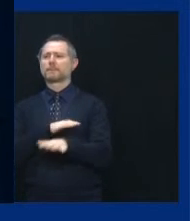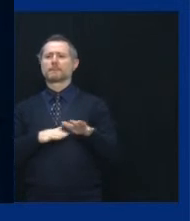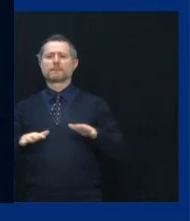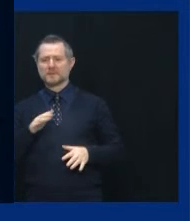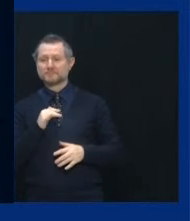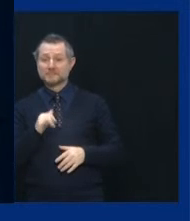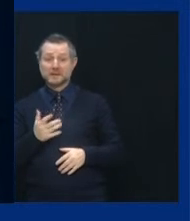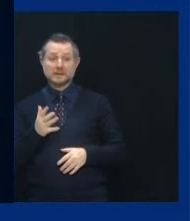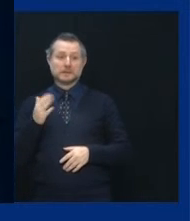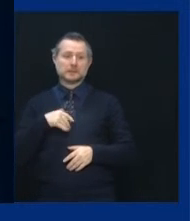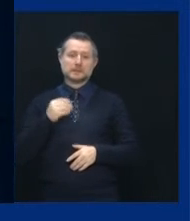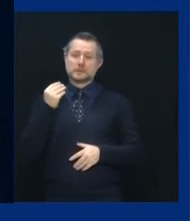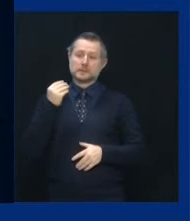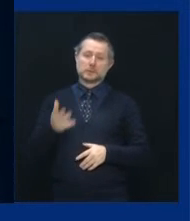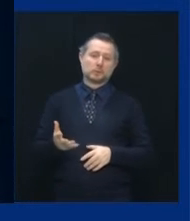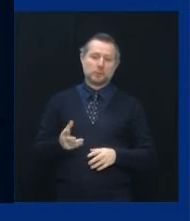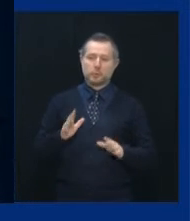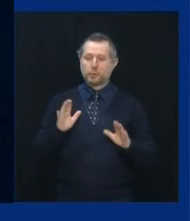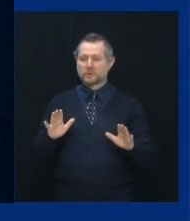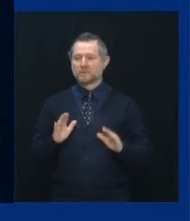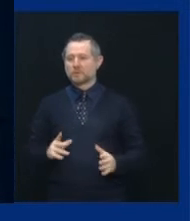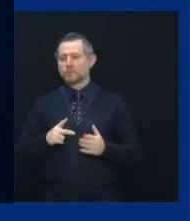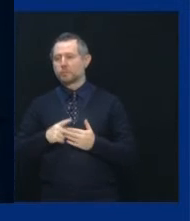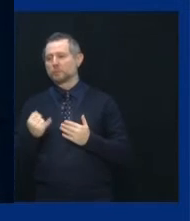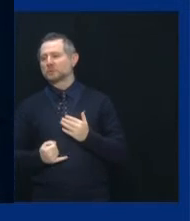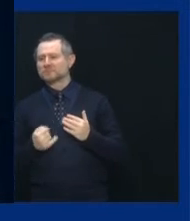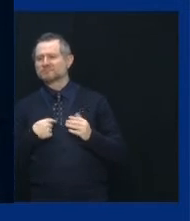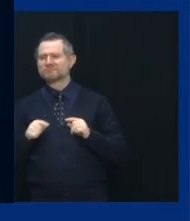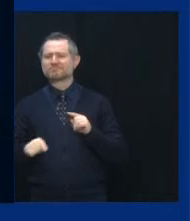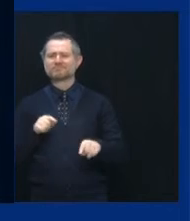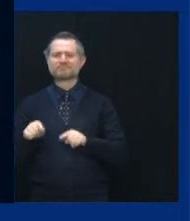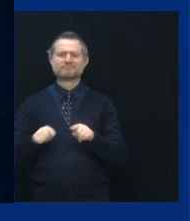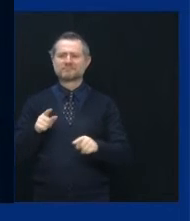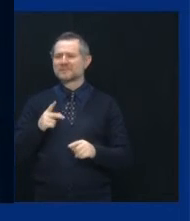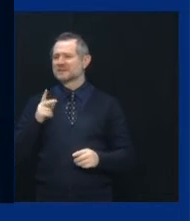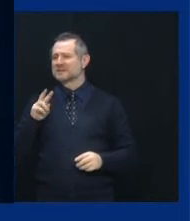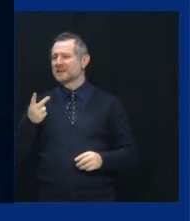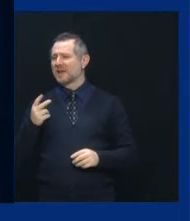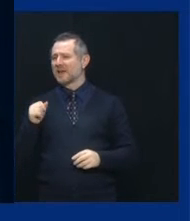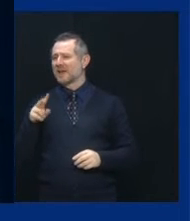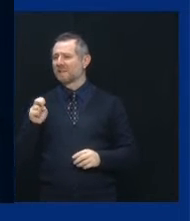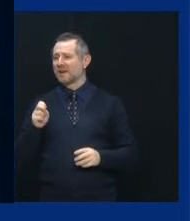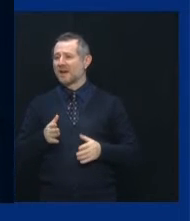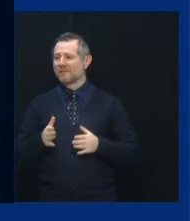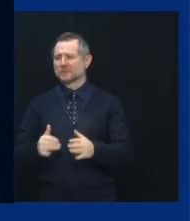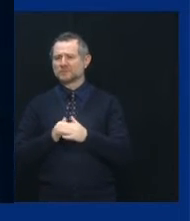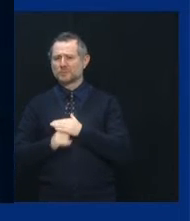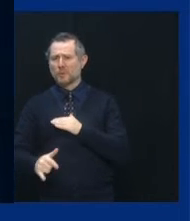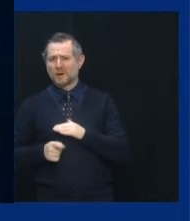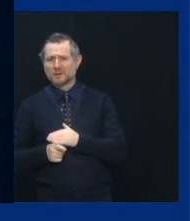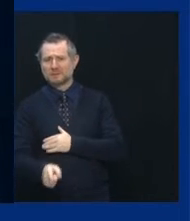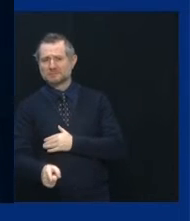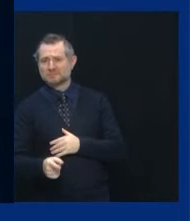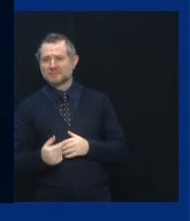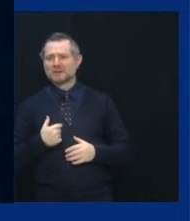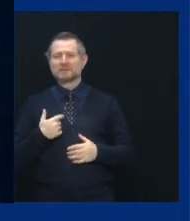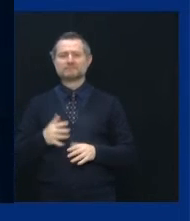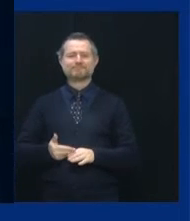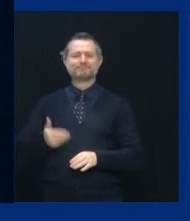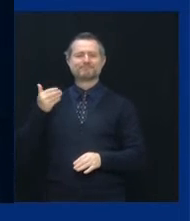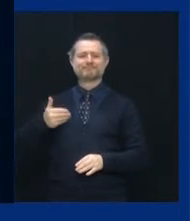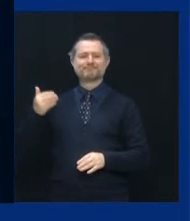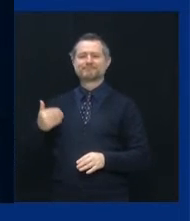great projects around the state that should have been going forward. Second Avenue Subway was funded by every administration in